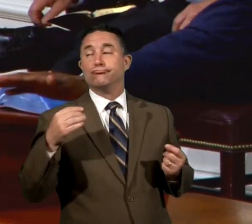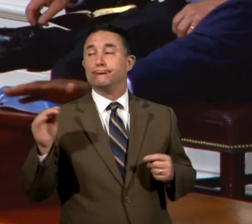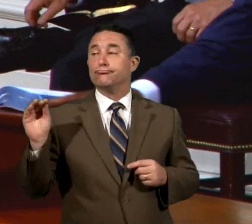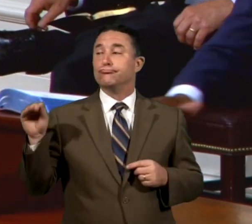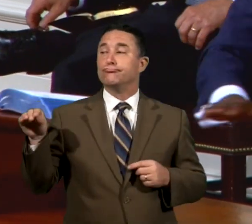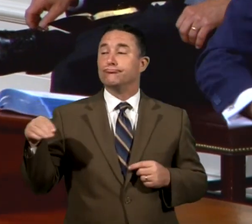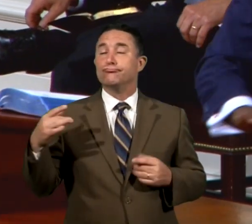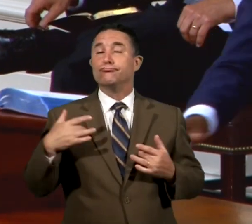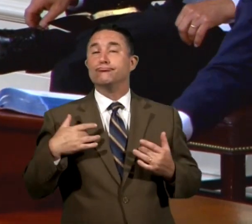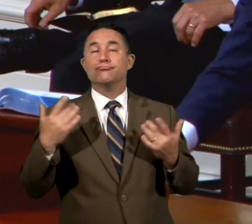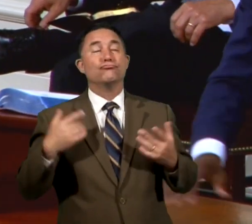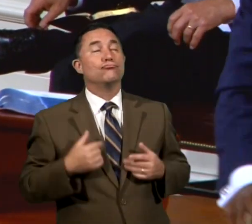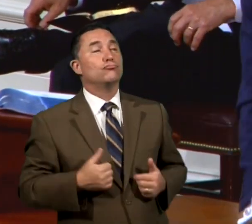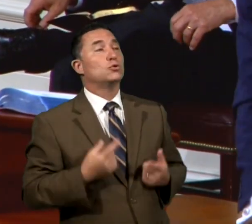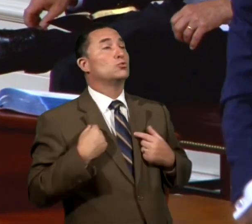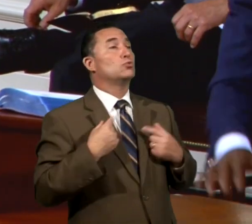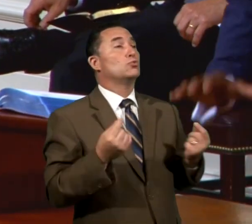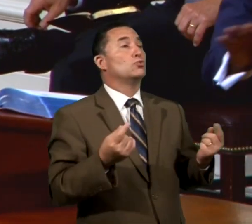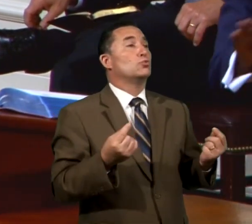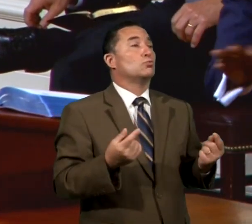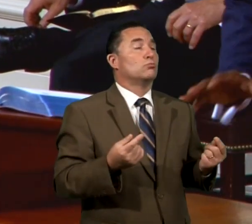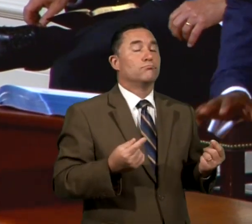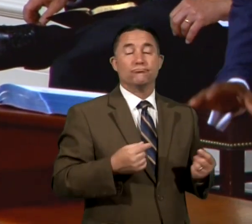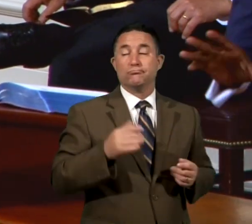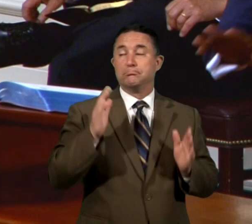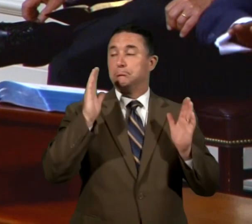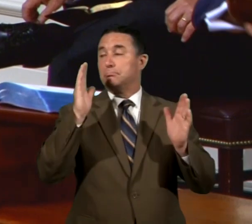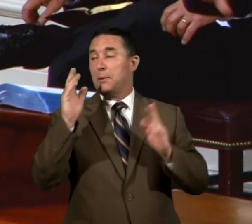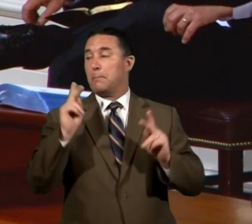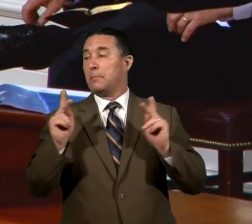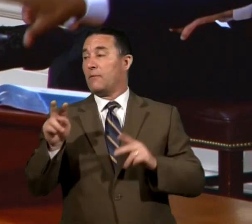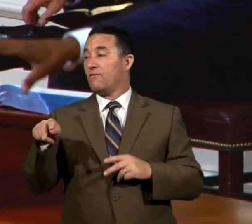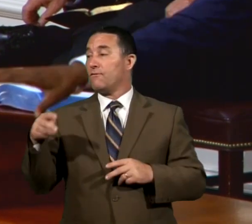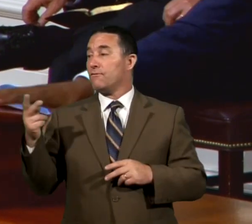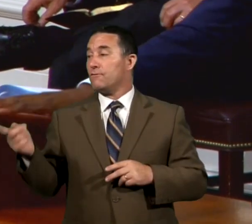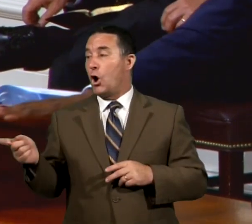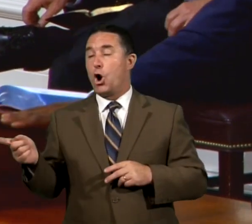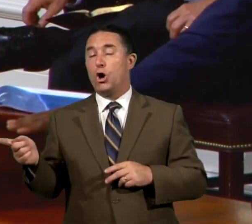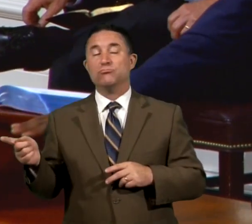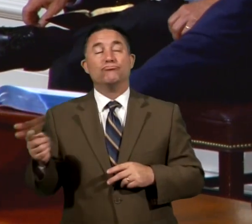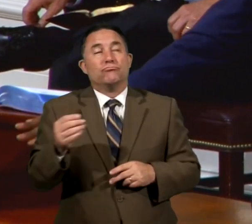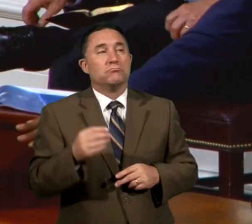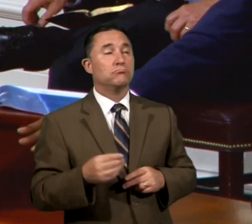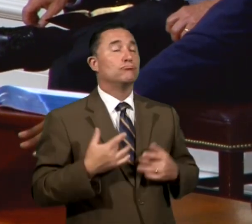living it how we see fit. And we're not paying attention to people getting ready to fall out of church.